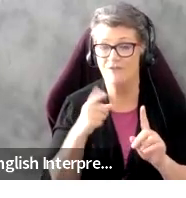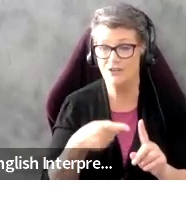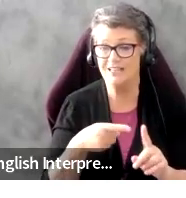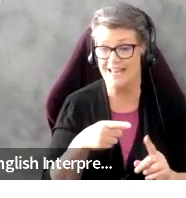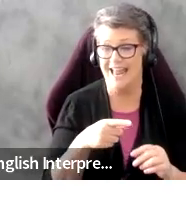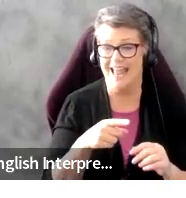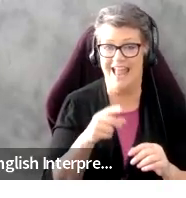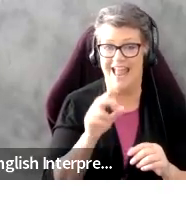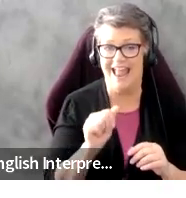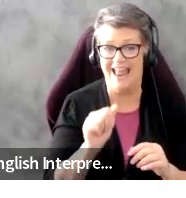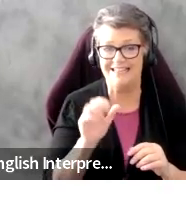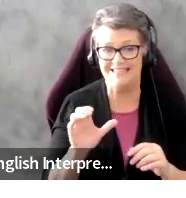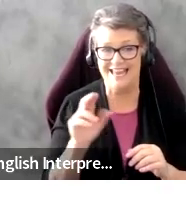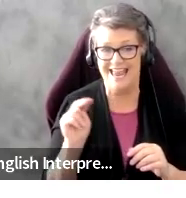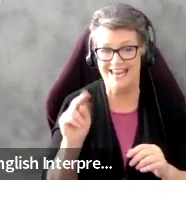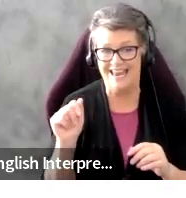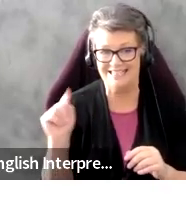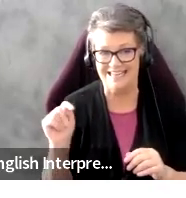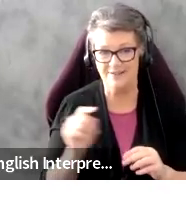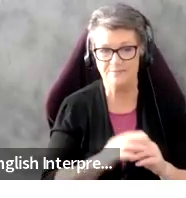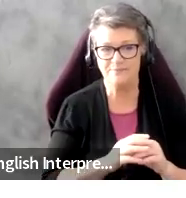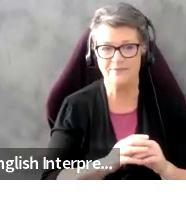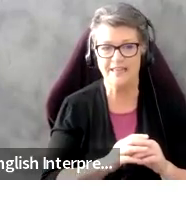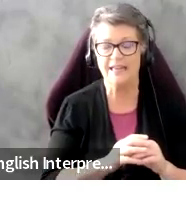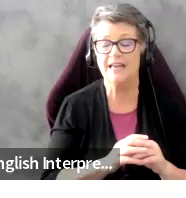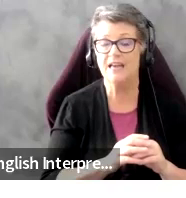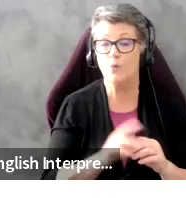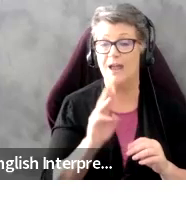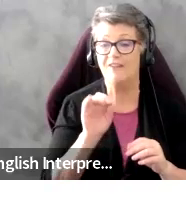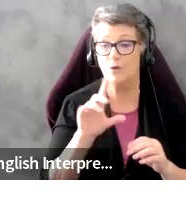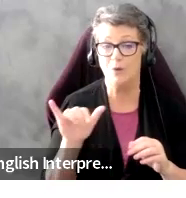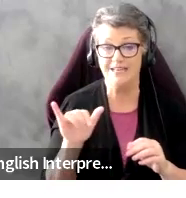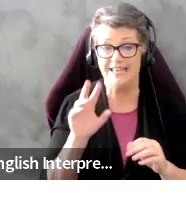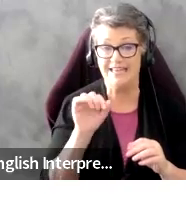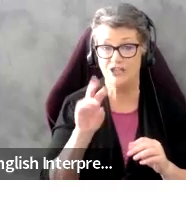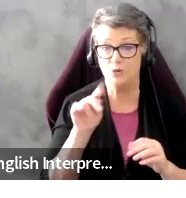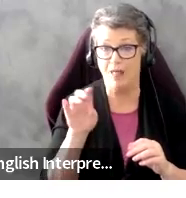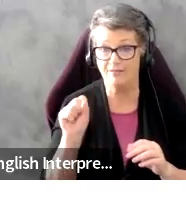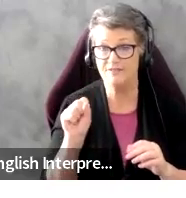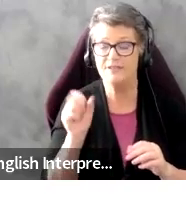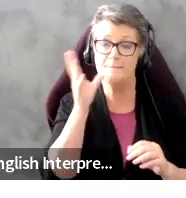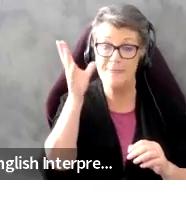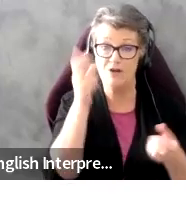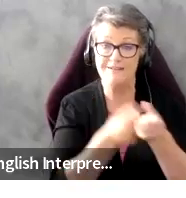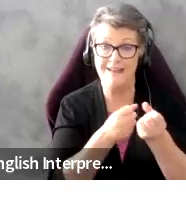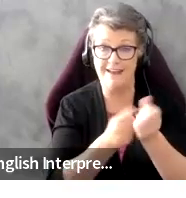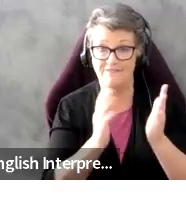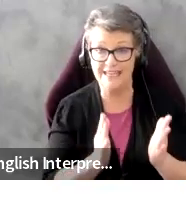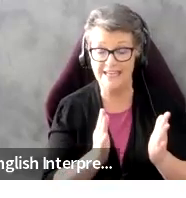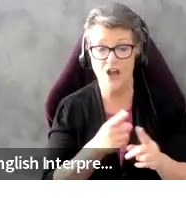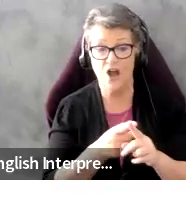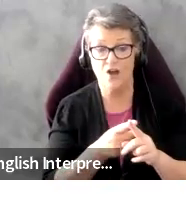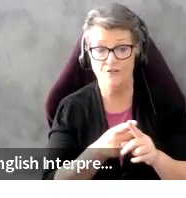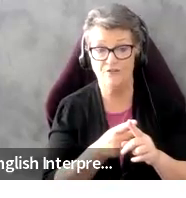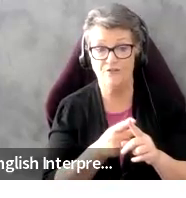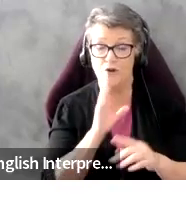AT. And we also have Wendy Twelves, who is a parent and advocate with